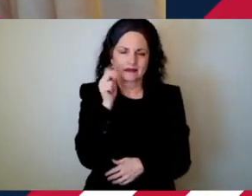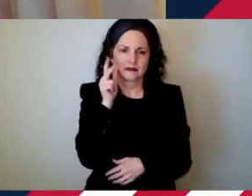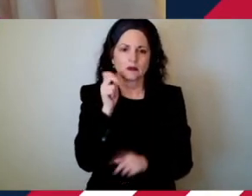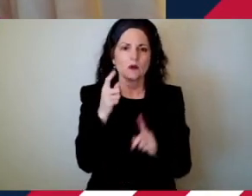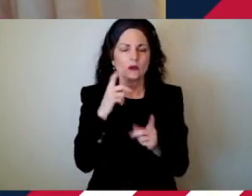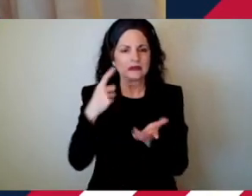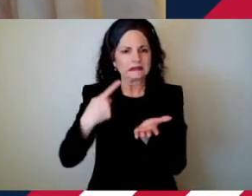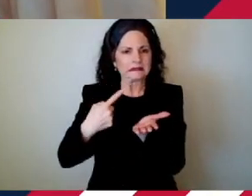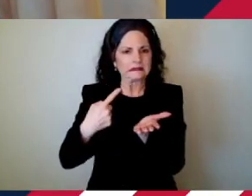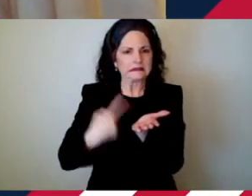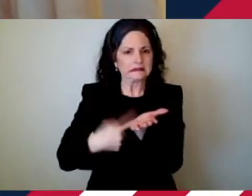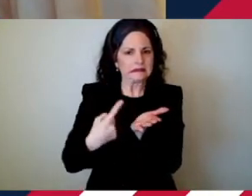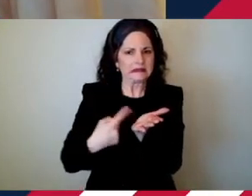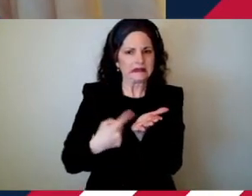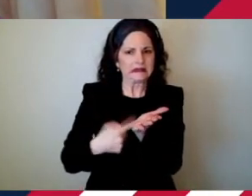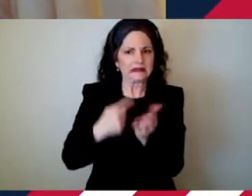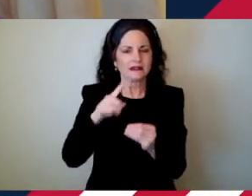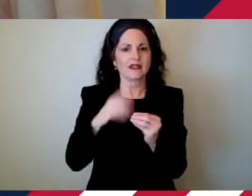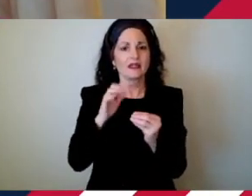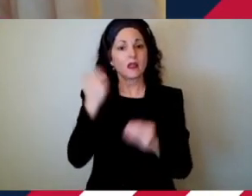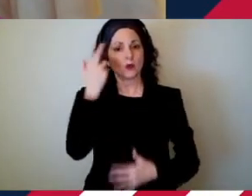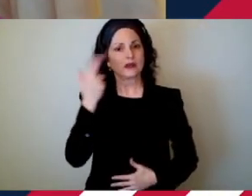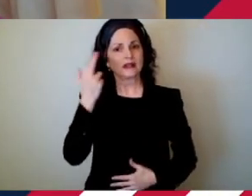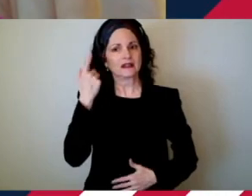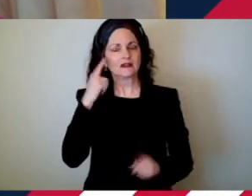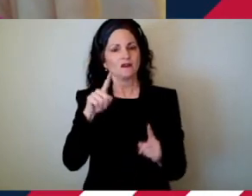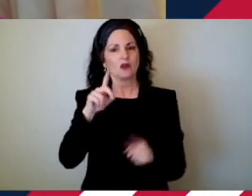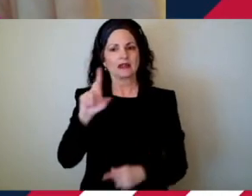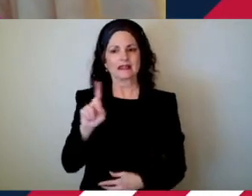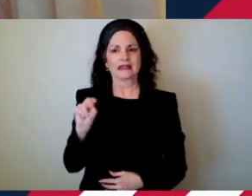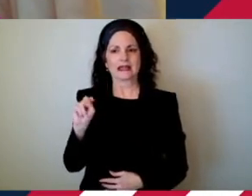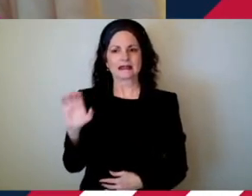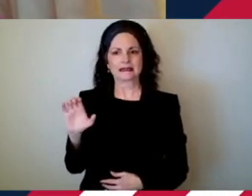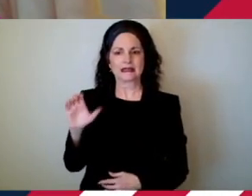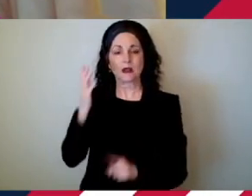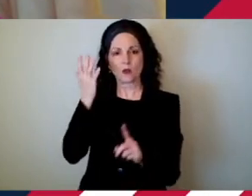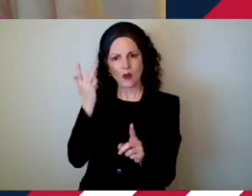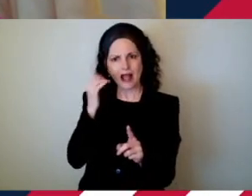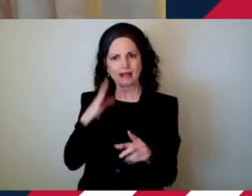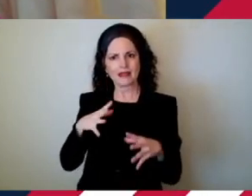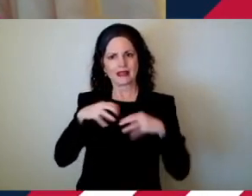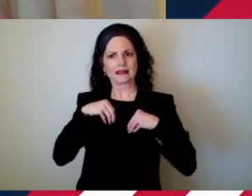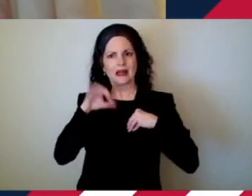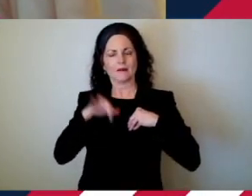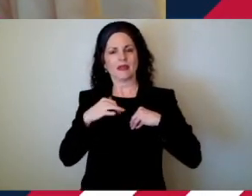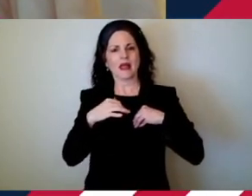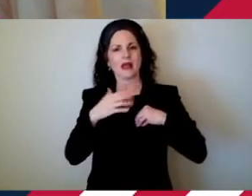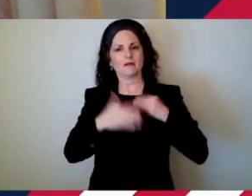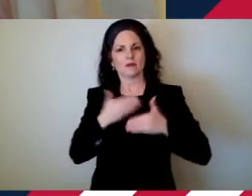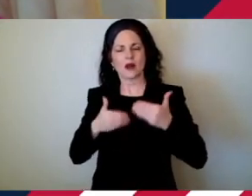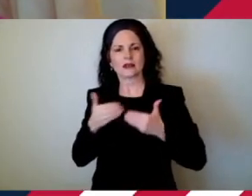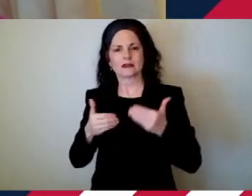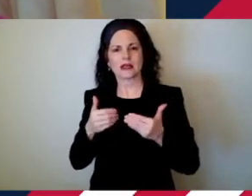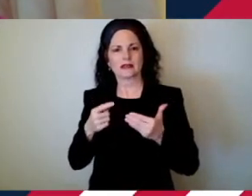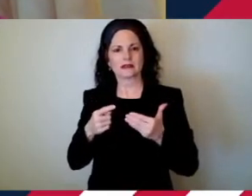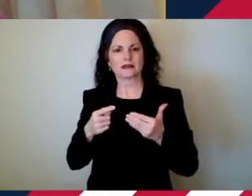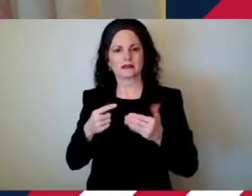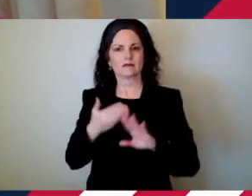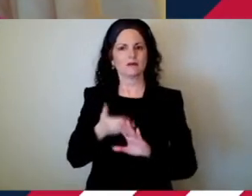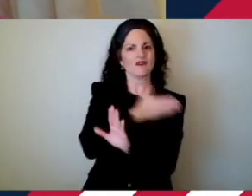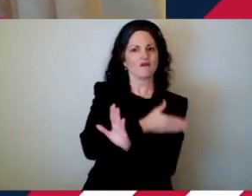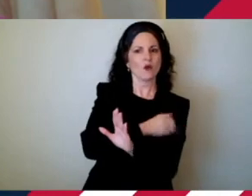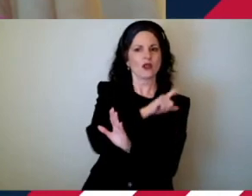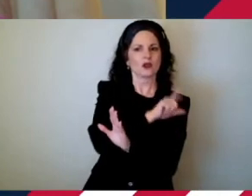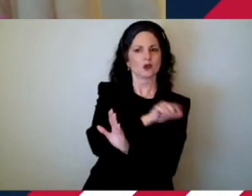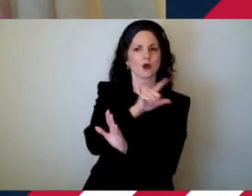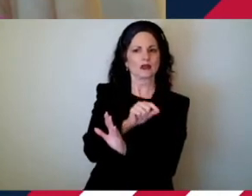its nominating process that were adopted in advance of the 2020 presidential cycle. Those reforms